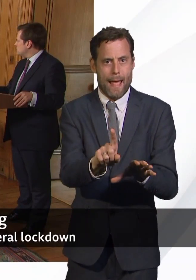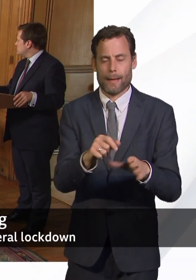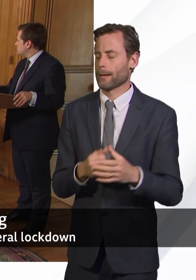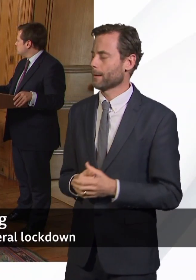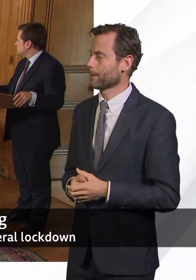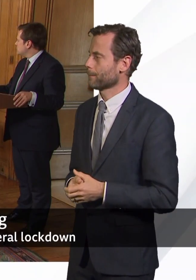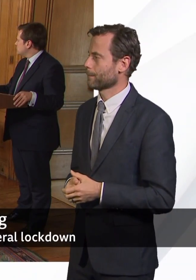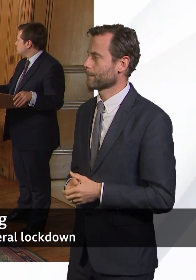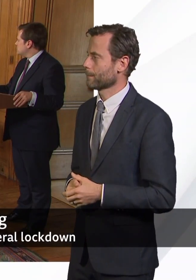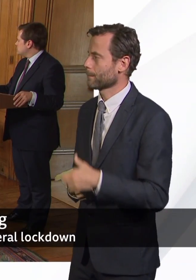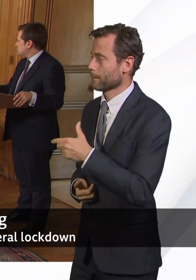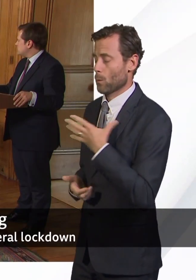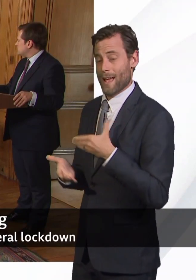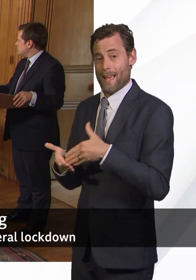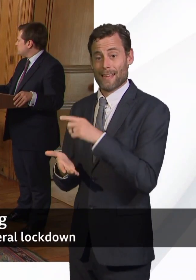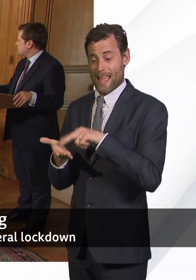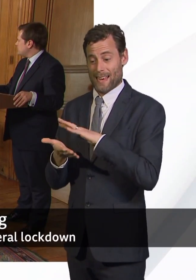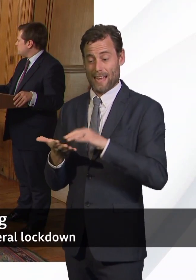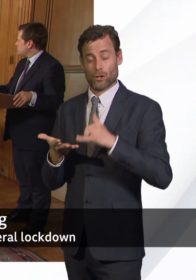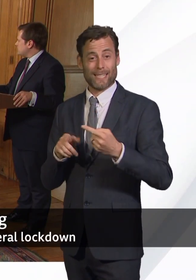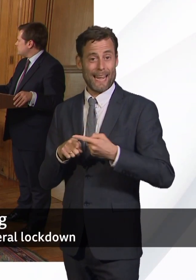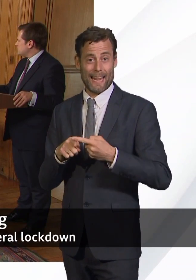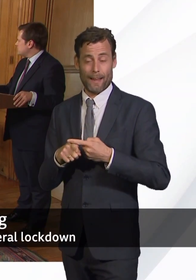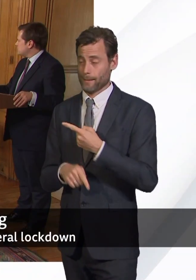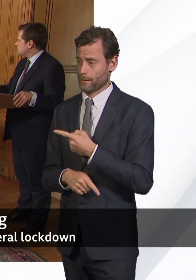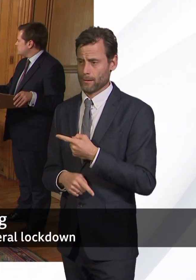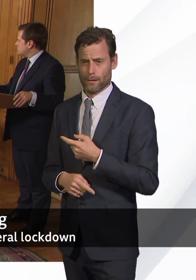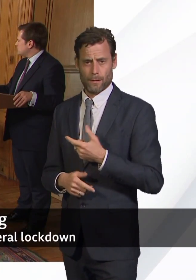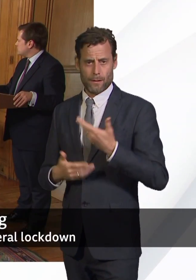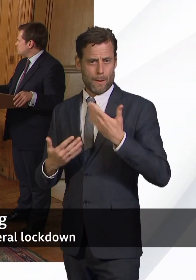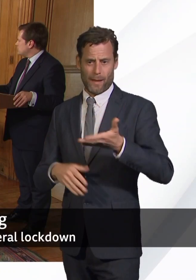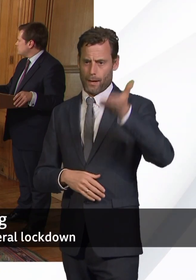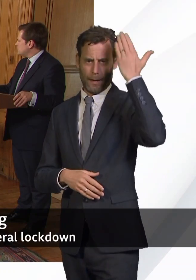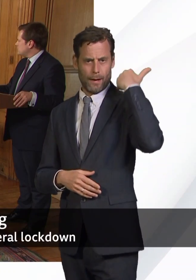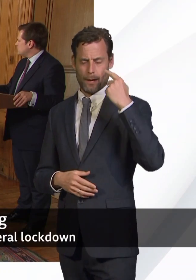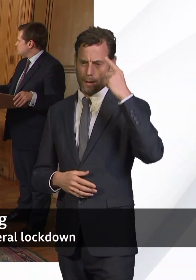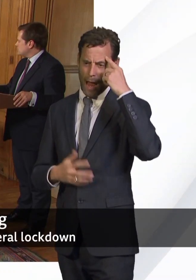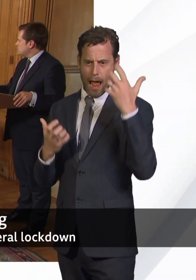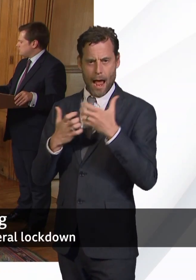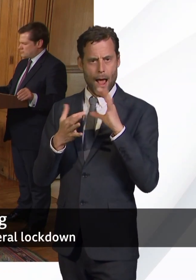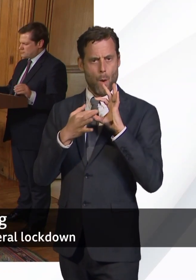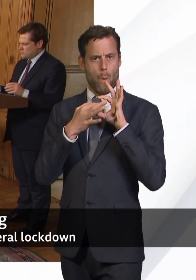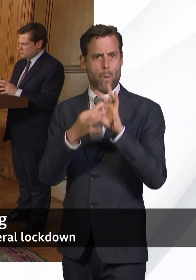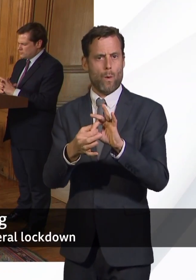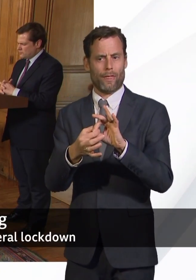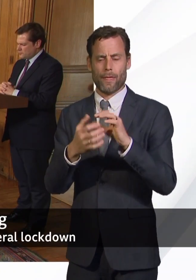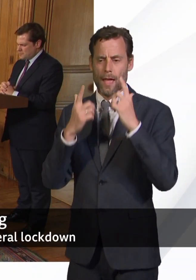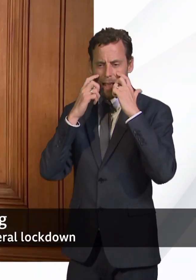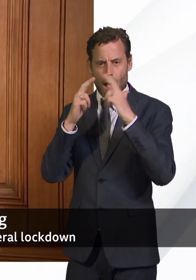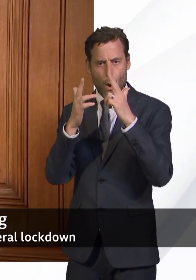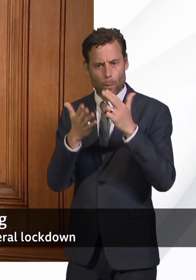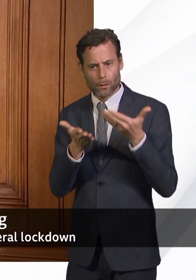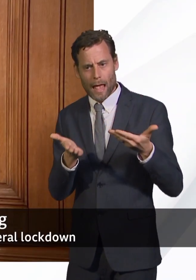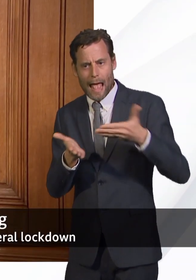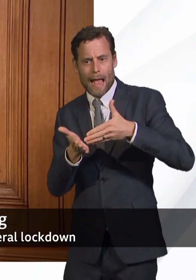NHS England already had a plan of enhanced support for care homes in progress, but in fact that